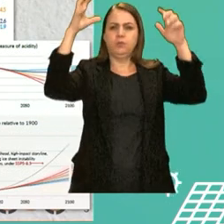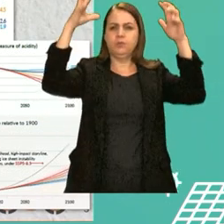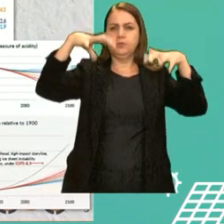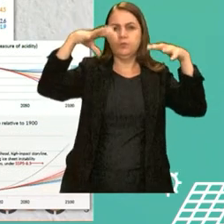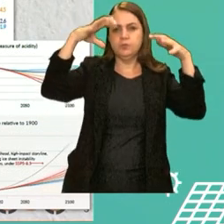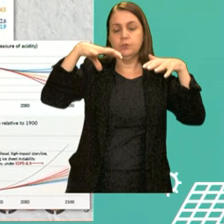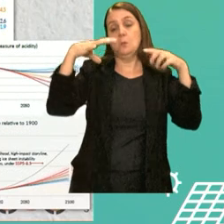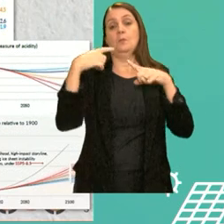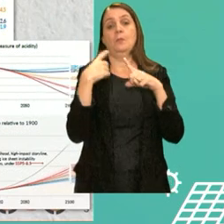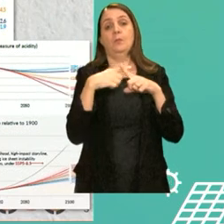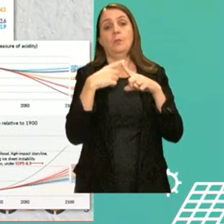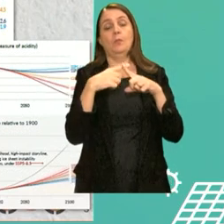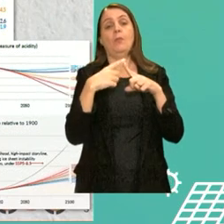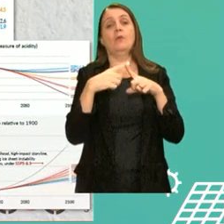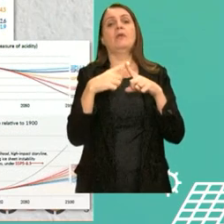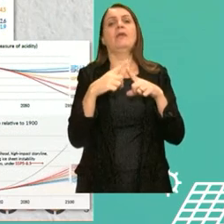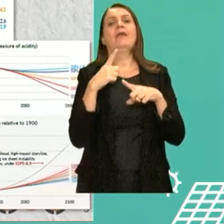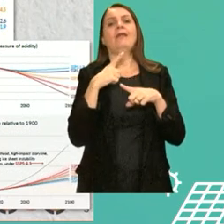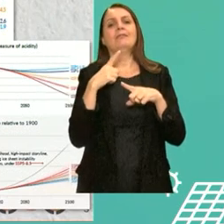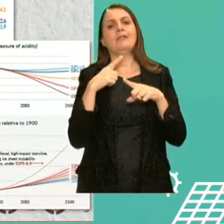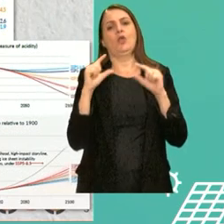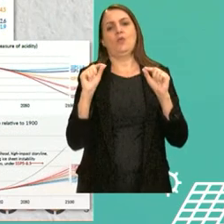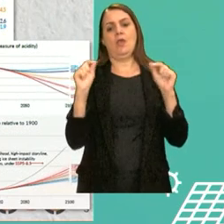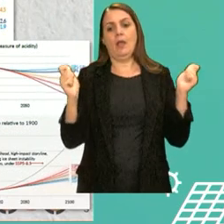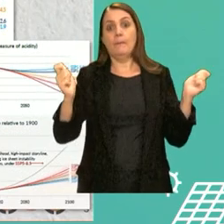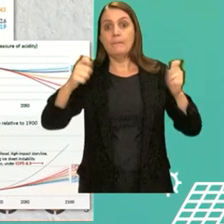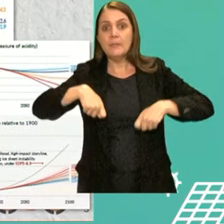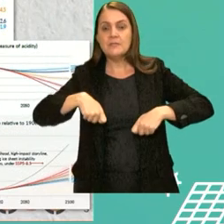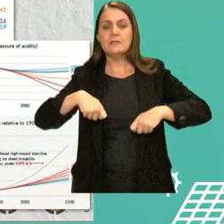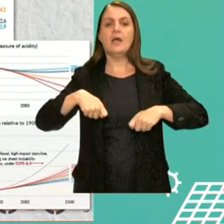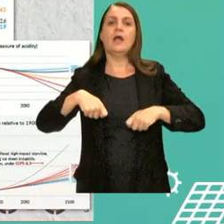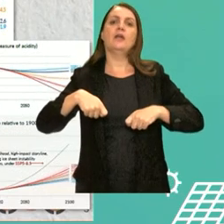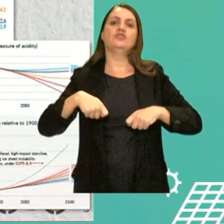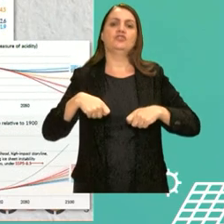great durability and with